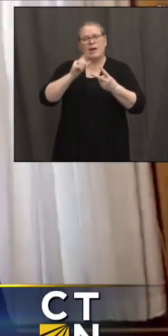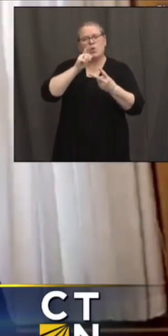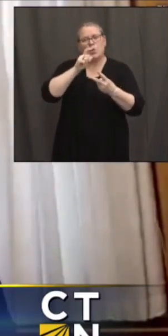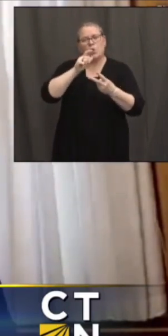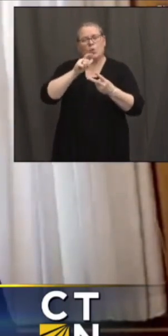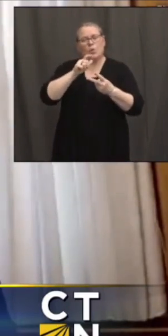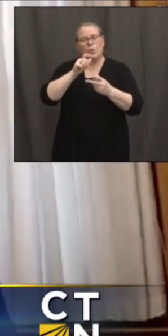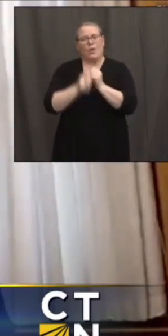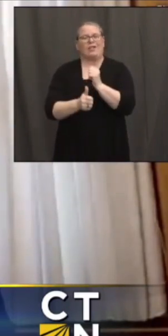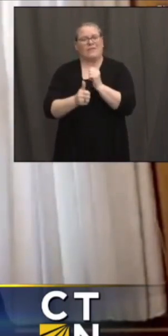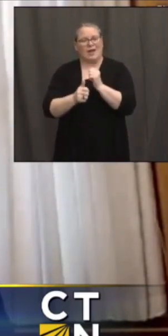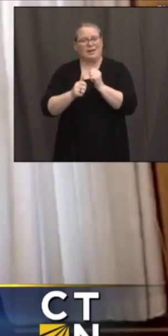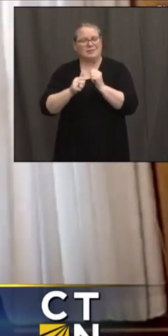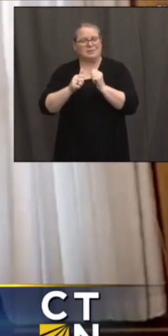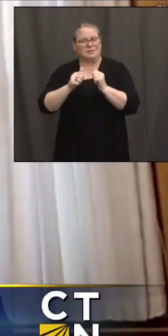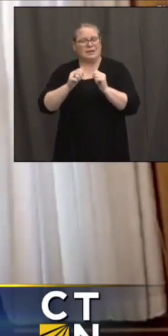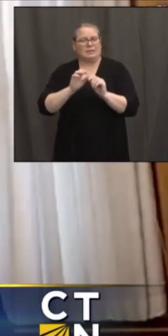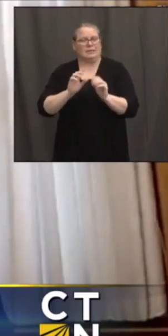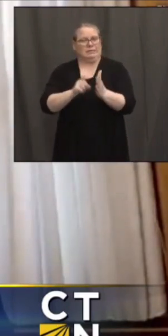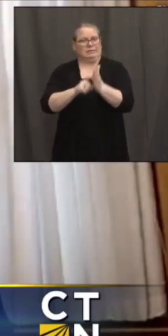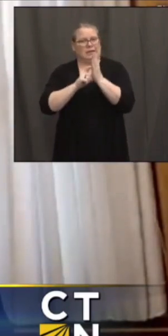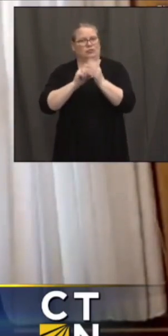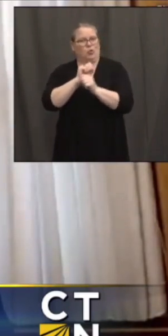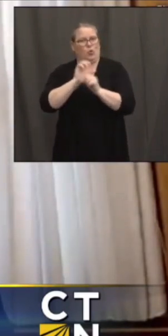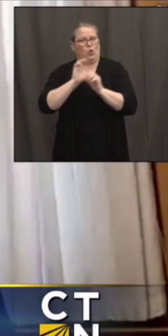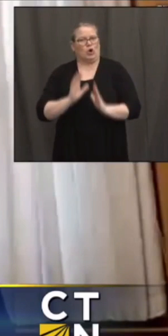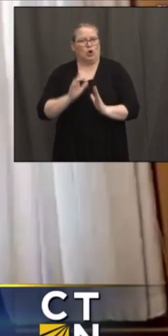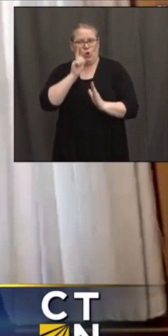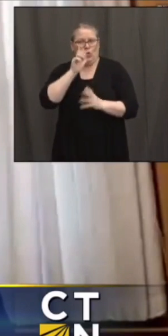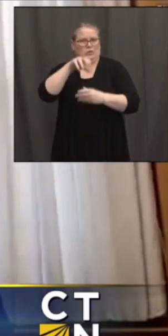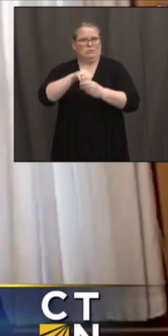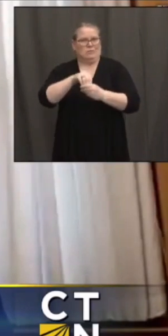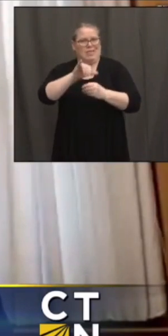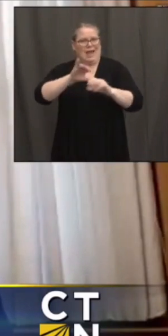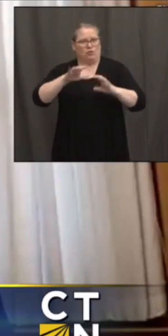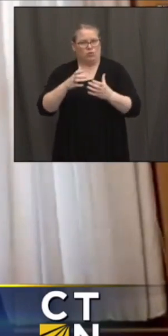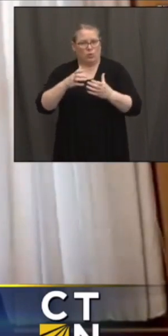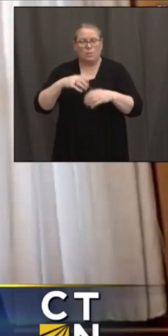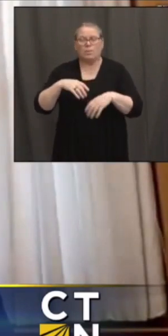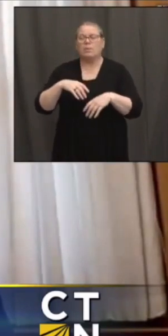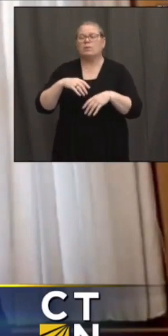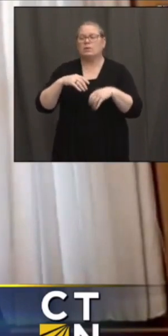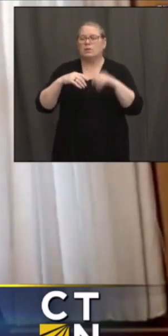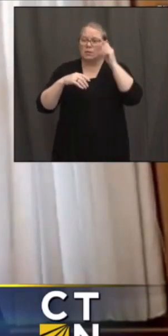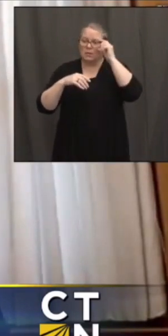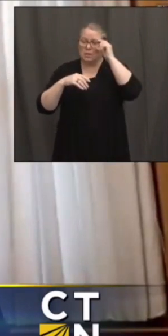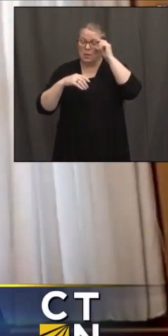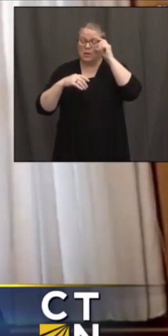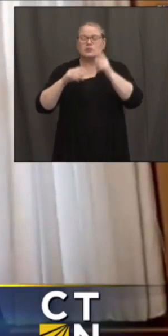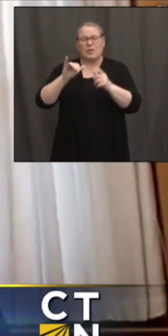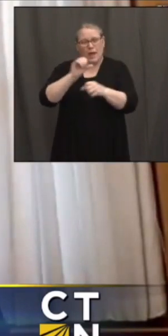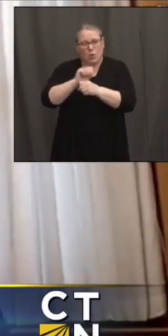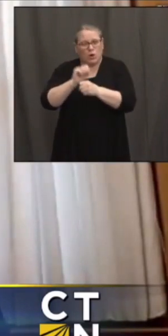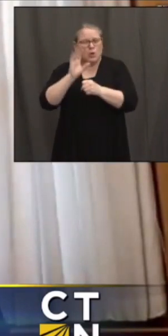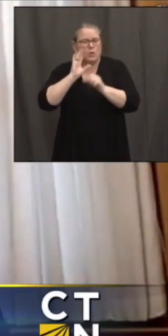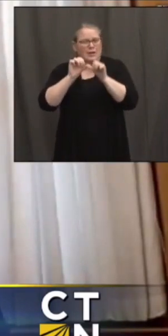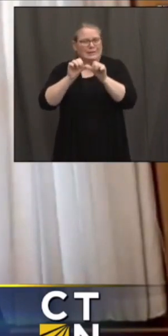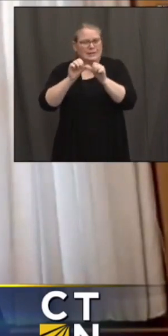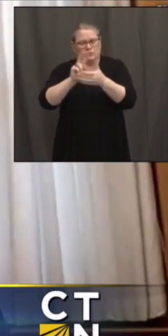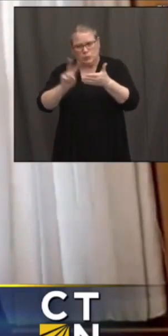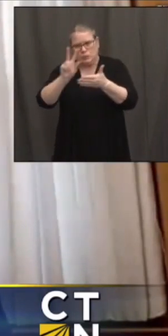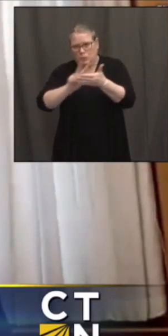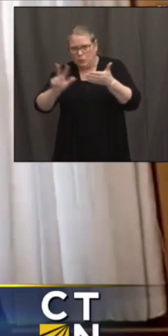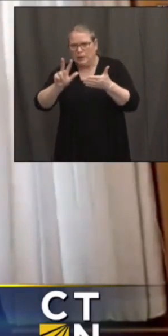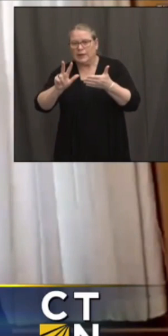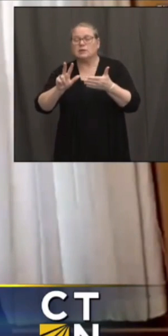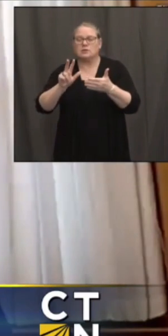a frontline essential worker. That work will be ongoing in the coming weeks, and a lot of additional detail and clarity will be provided well before